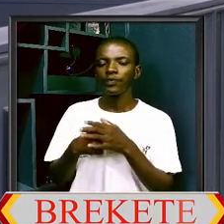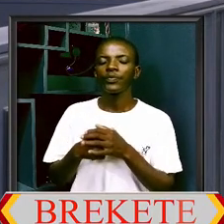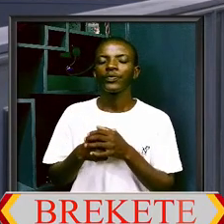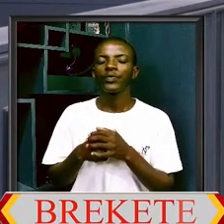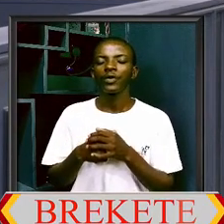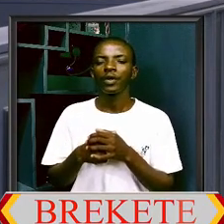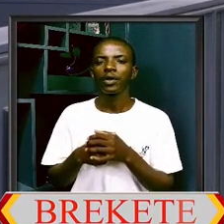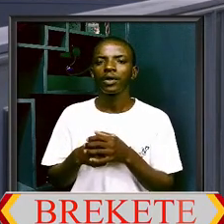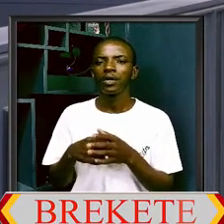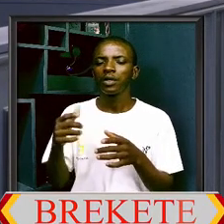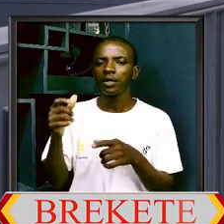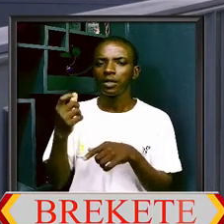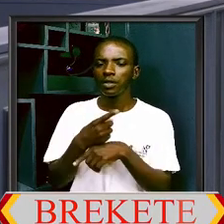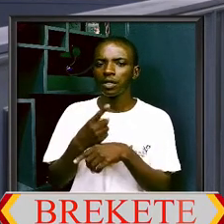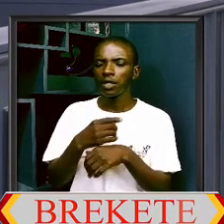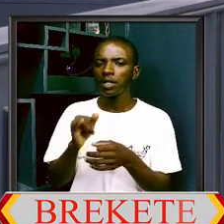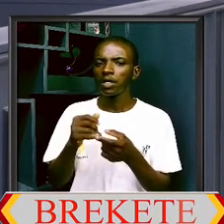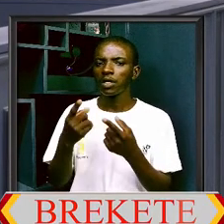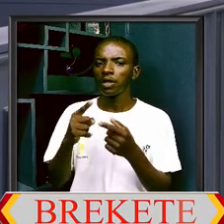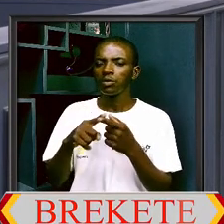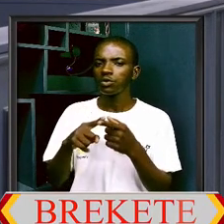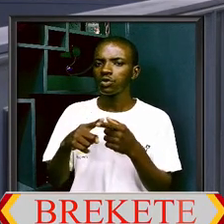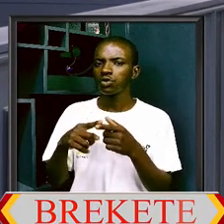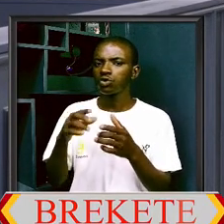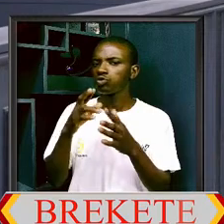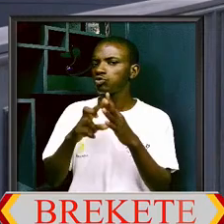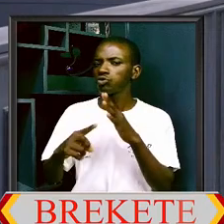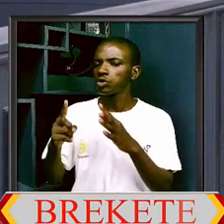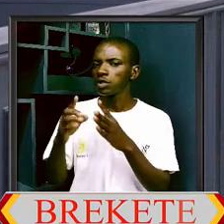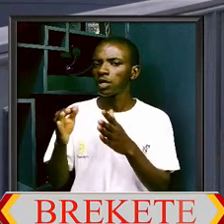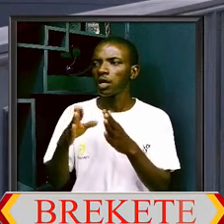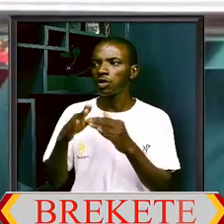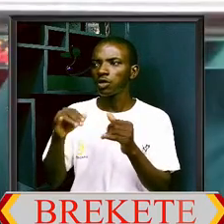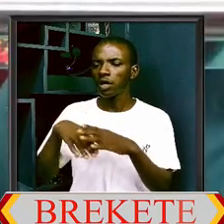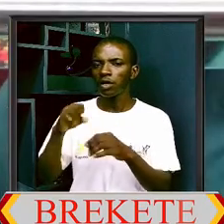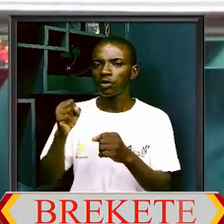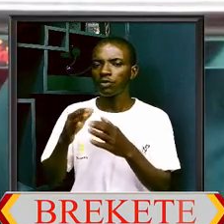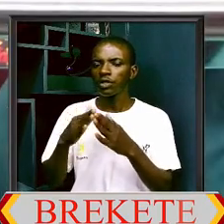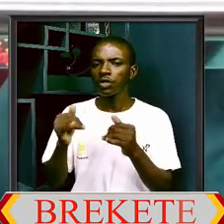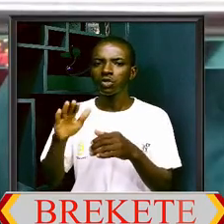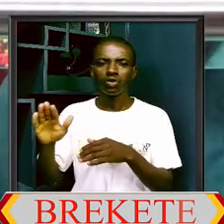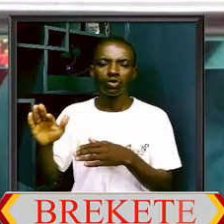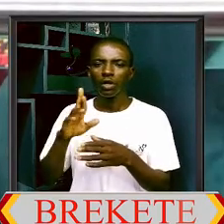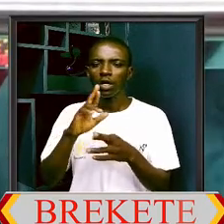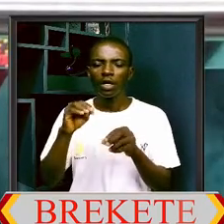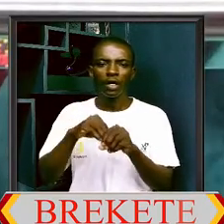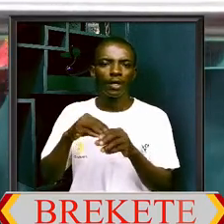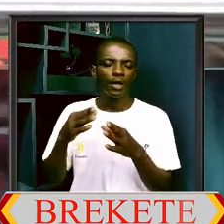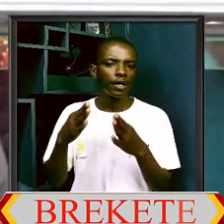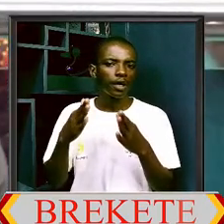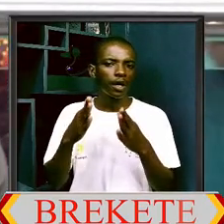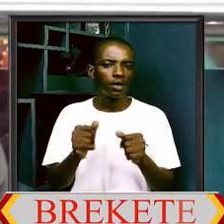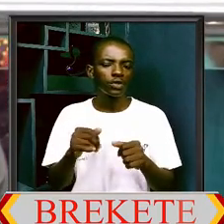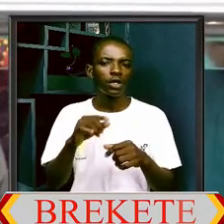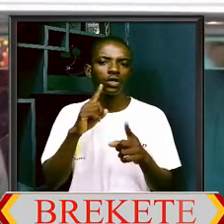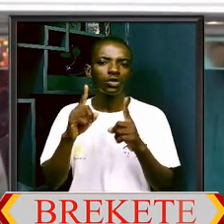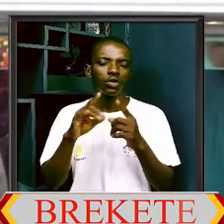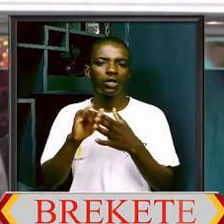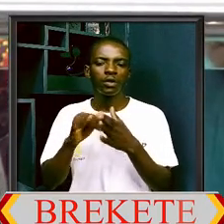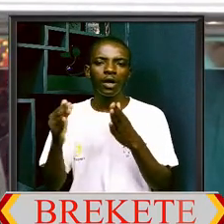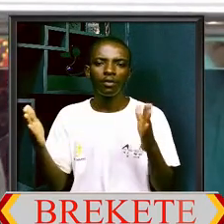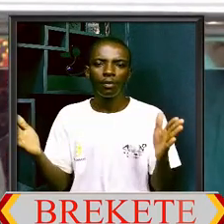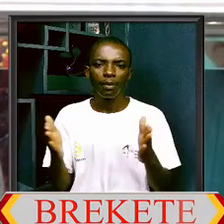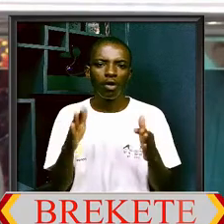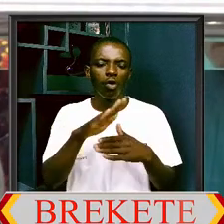so did day they came to eject you your children their house daddy yes sir I already I've have told them and I have to